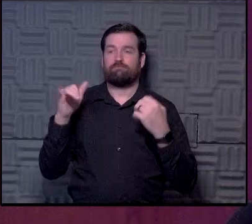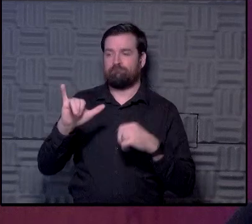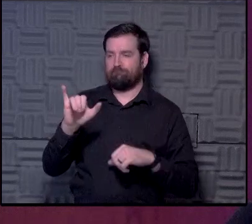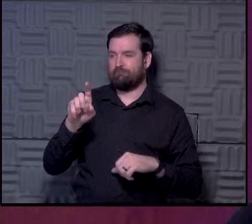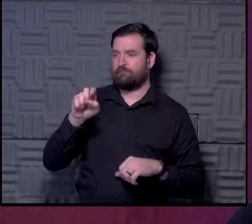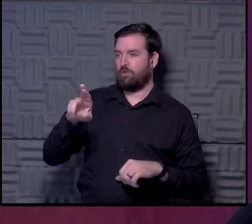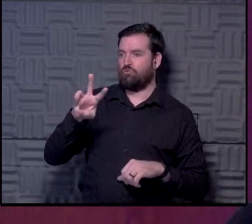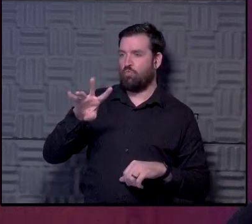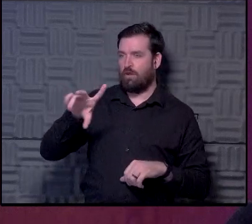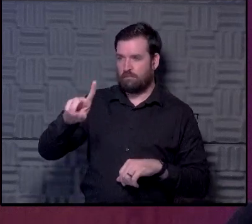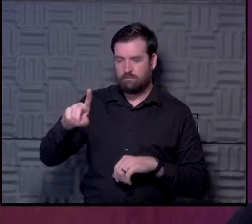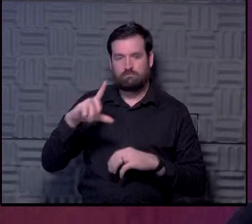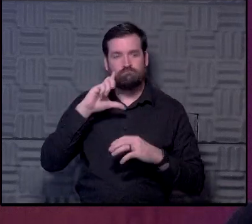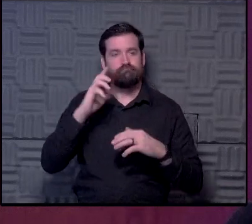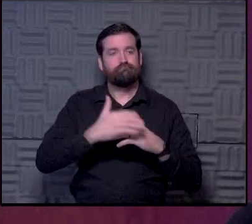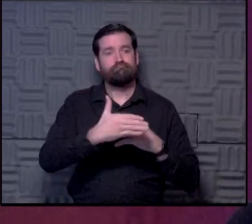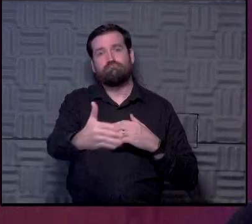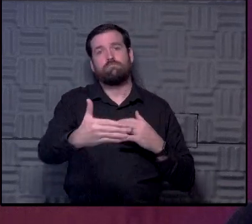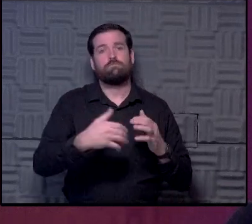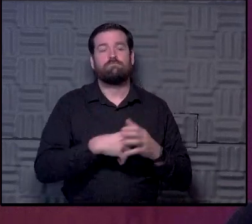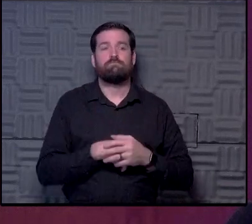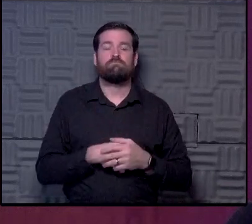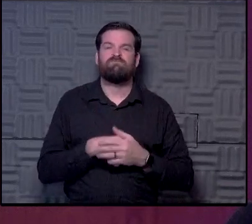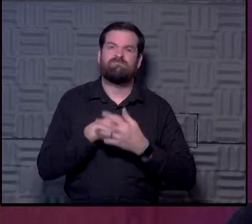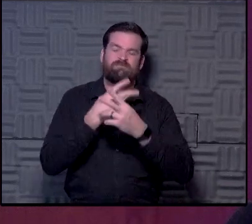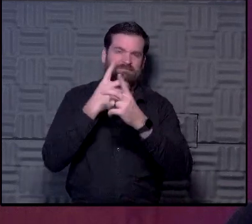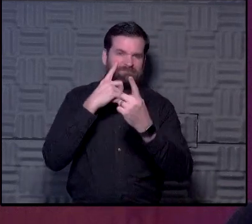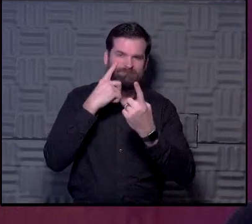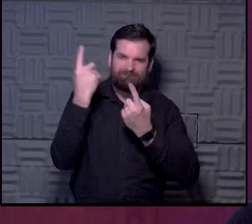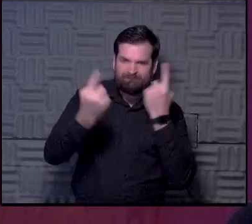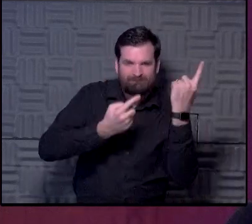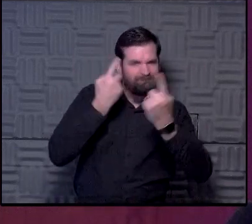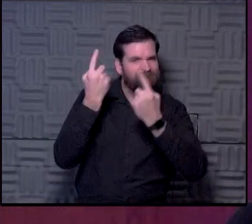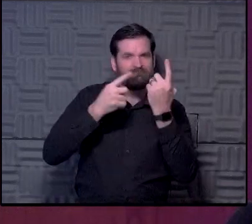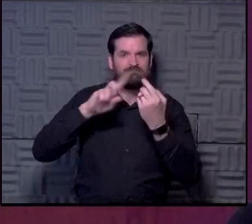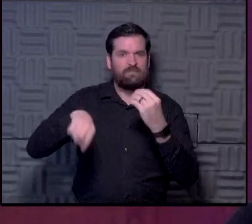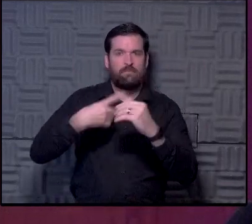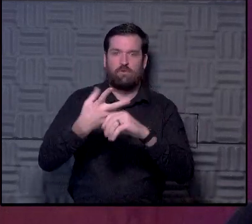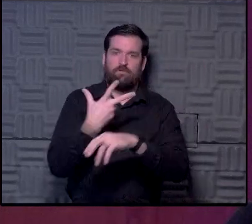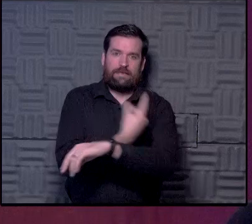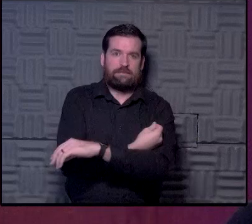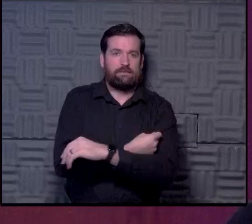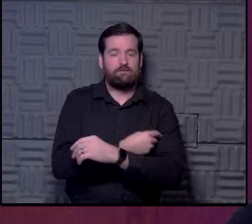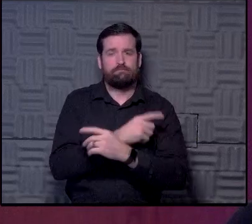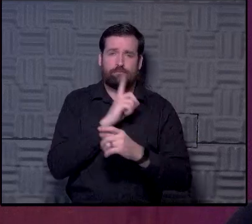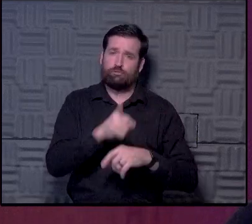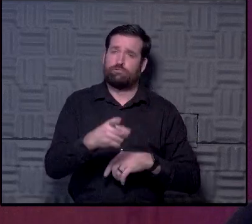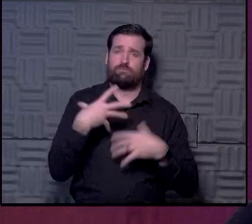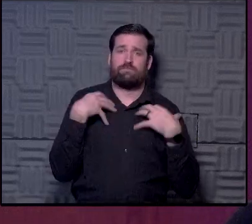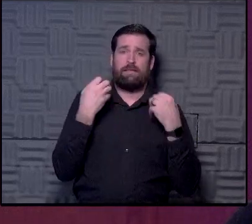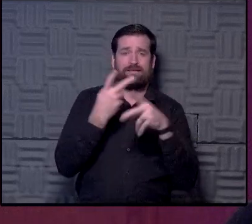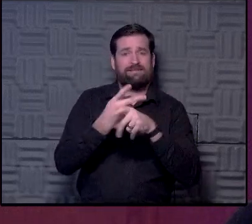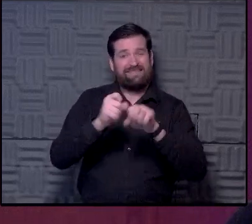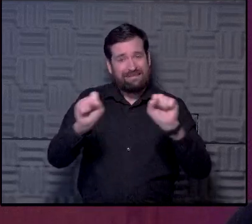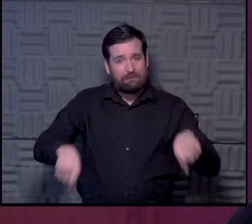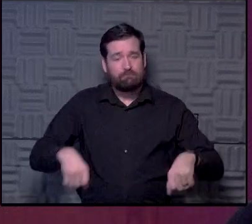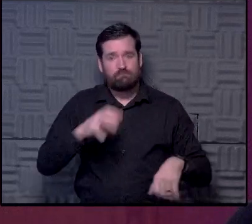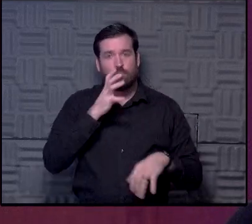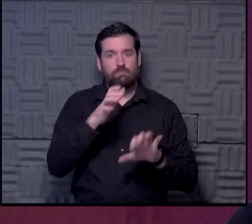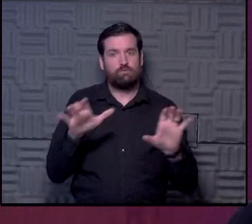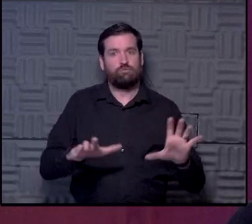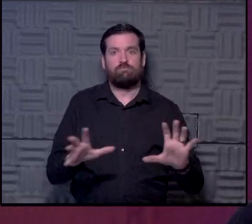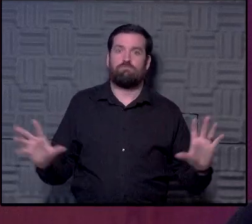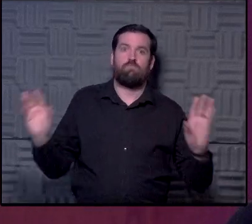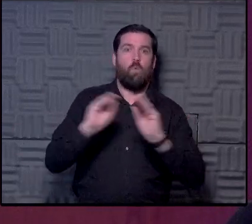said, going forward, careful consideration about this vaccine, and I'm sure the health system will be doing things to get